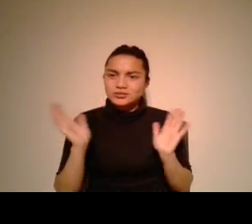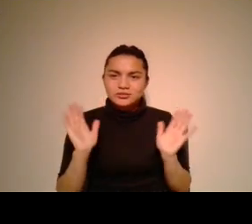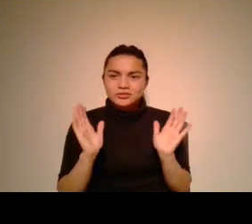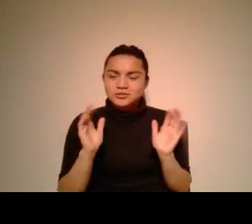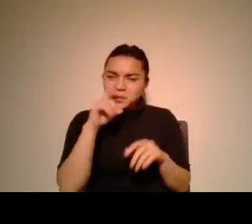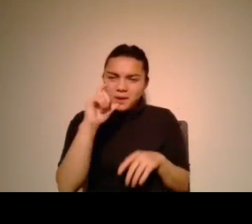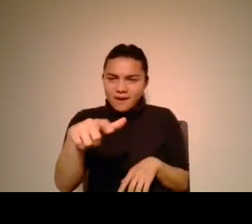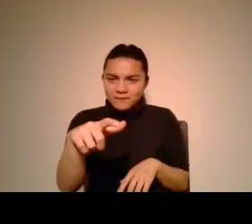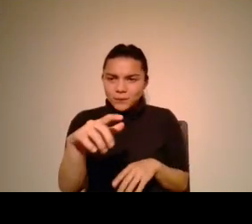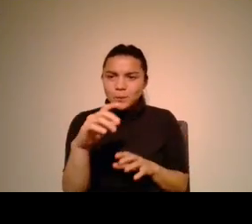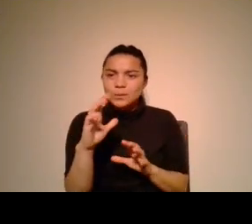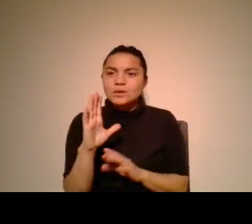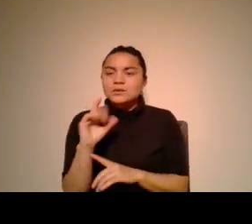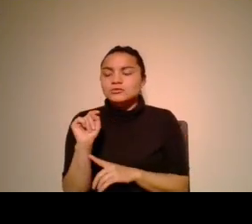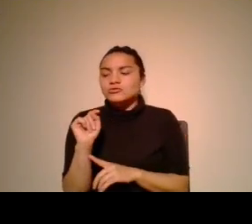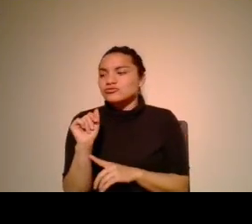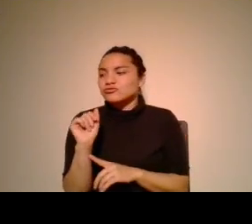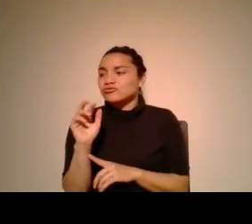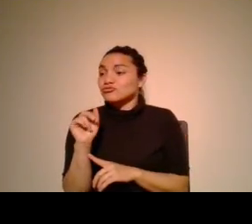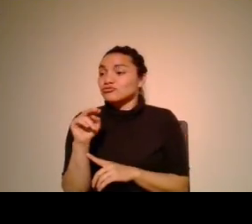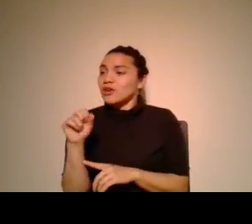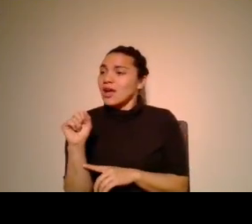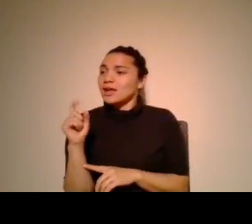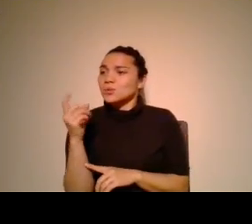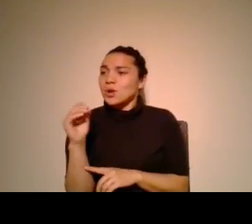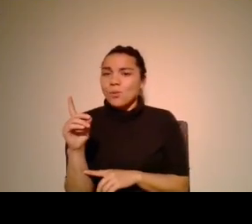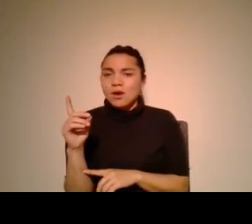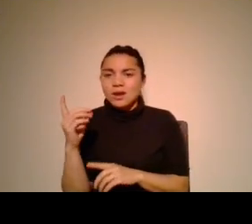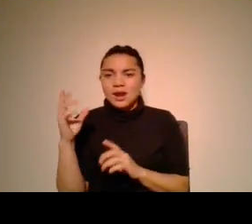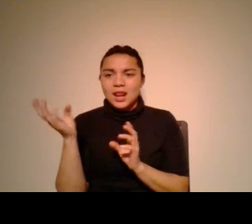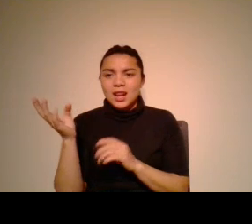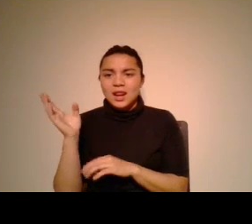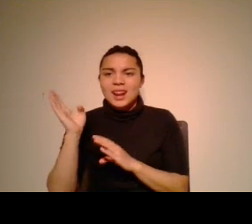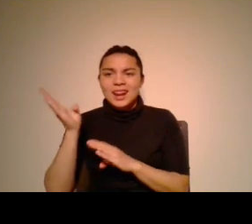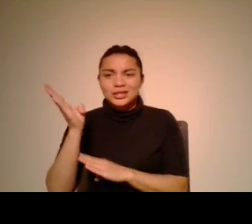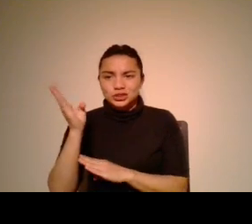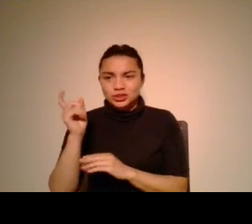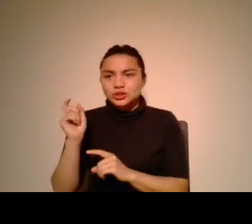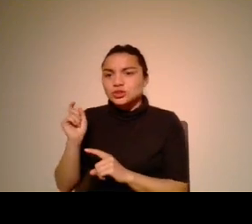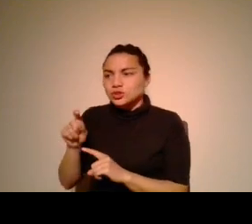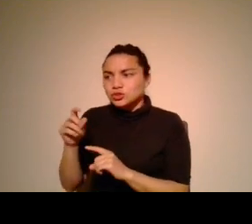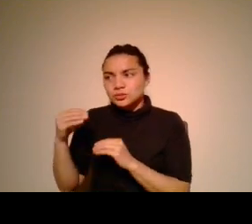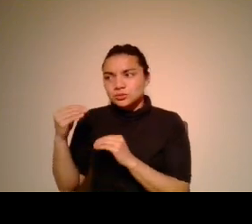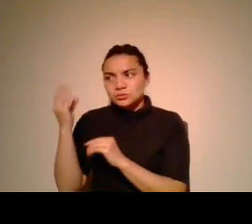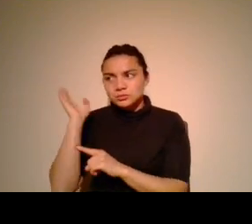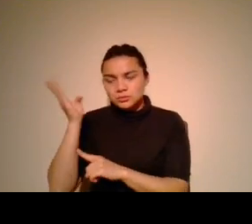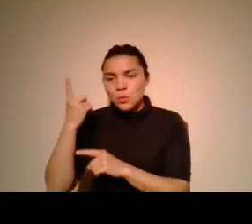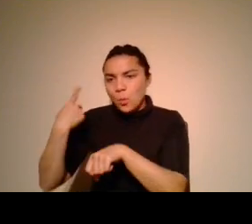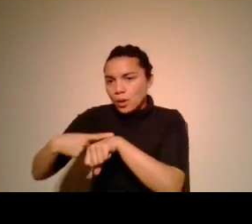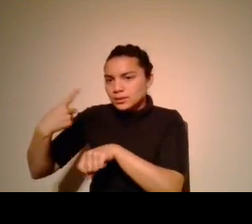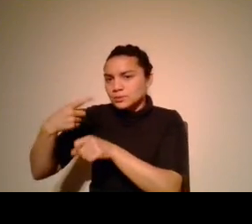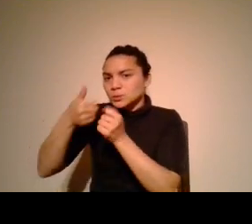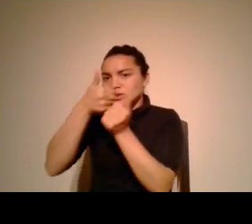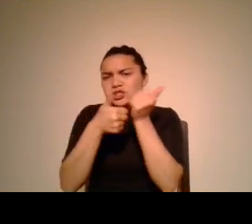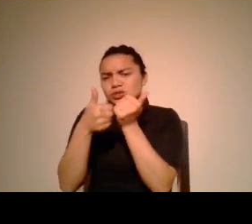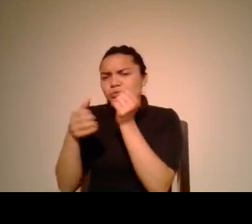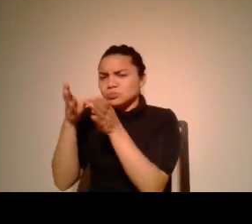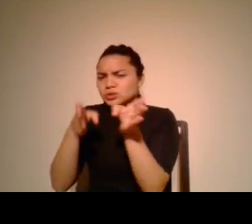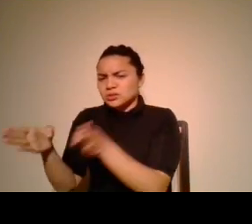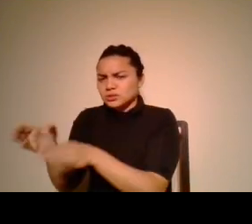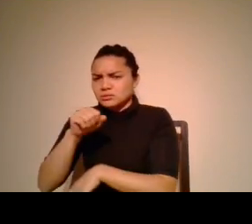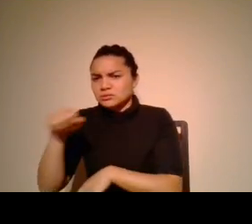101 lecture is something that you should only have to give to each person once, and you should not let people derail you from